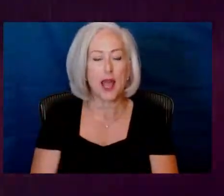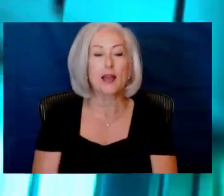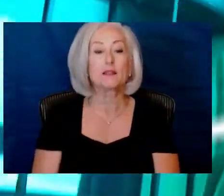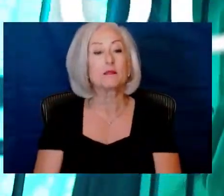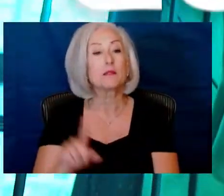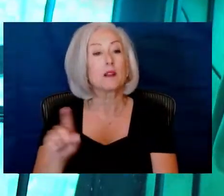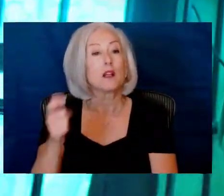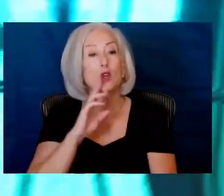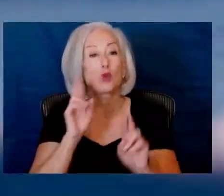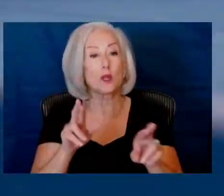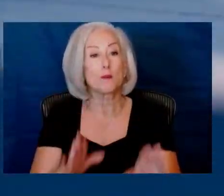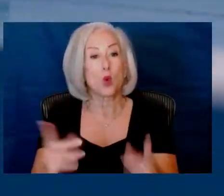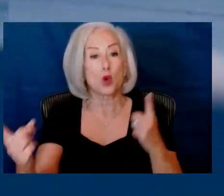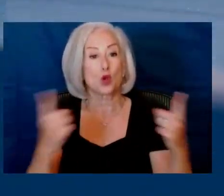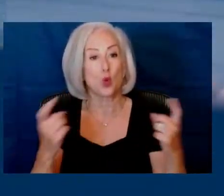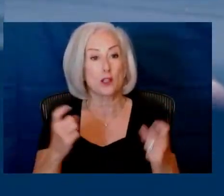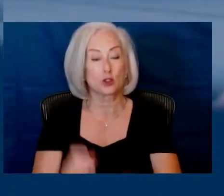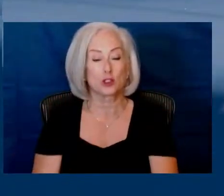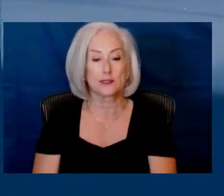today?